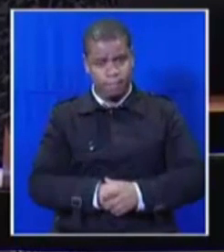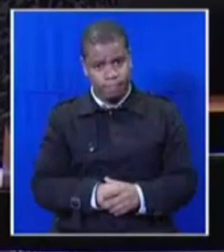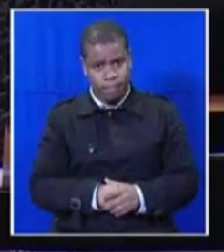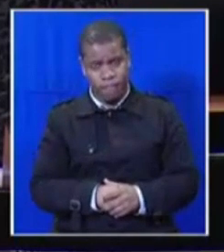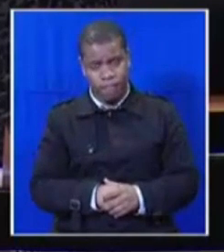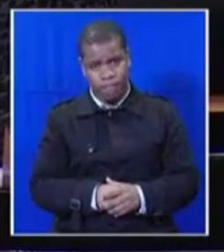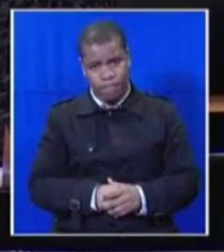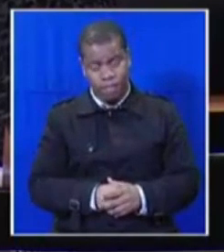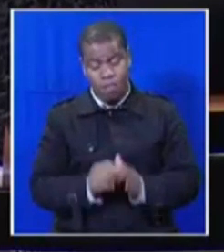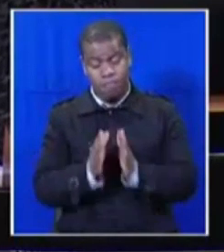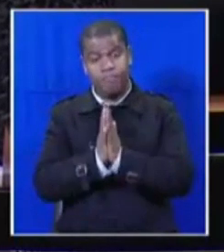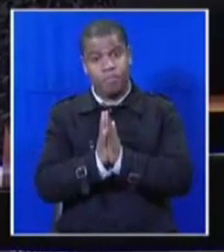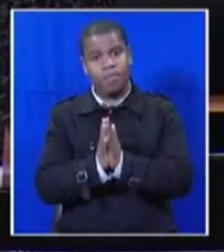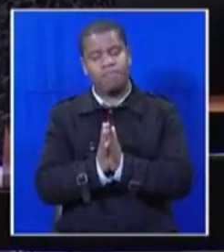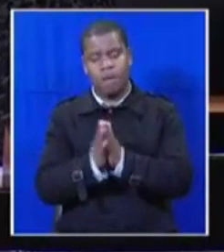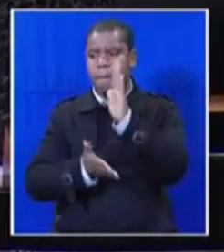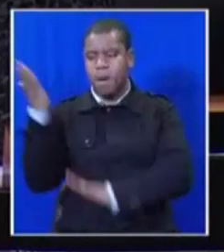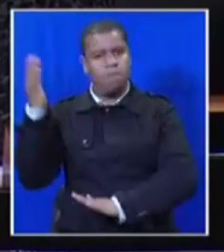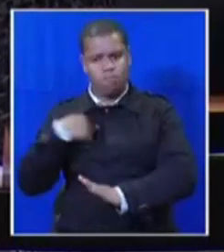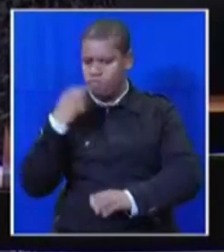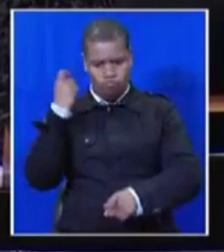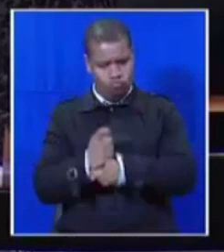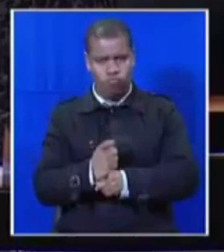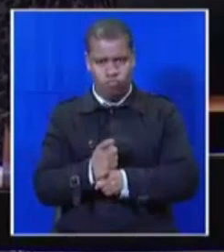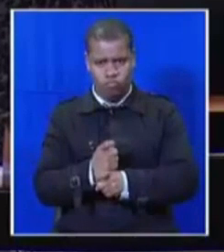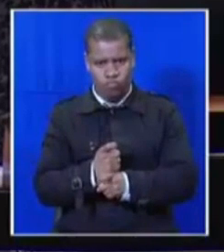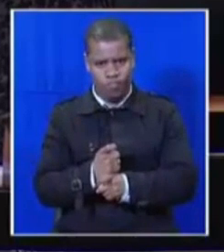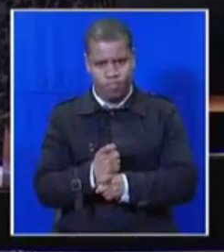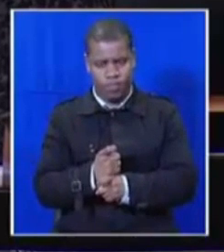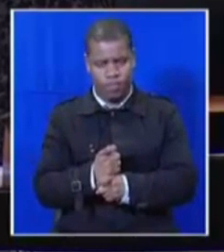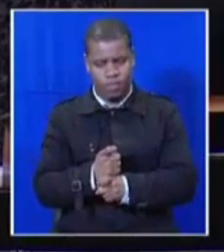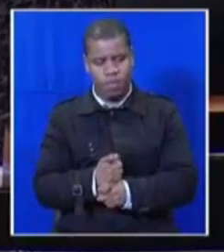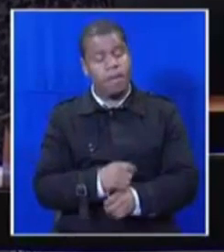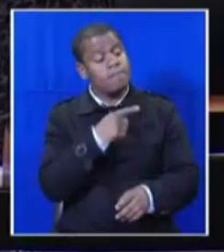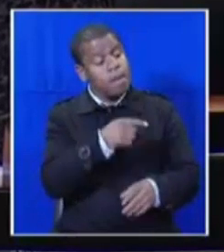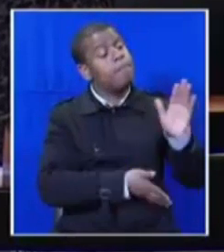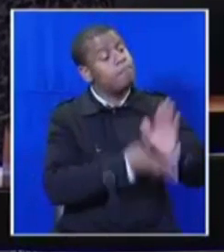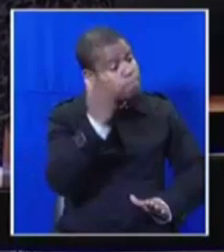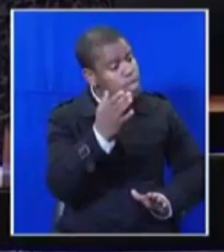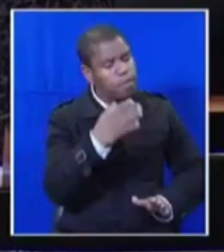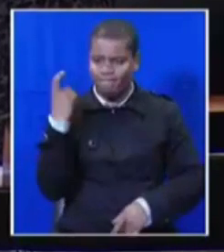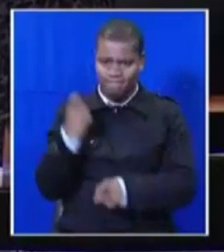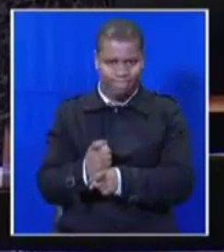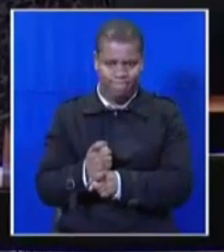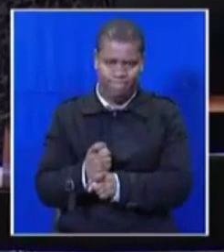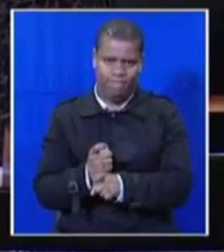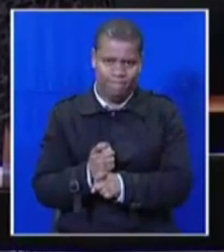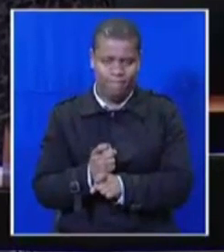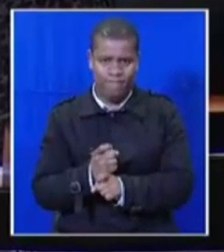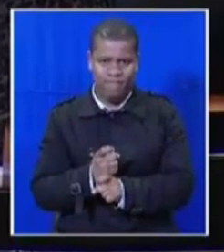to listen Malema, to will me. you please leave the house? I'm not leaving. Will you please I'm not leave leaving. the house? I'm not leaving.